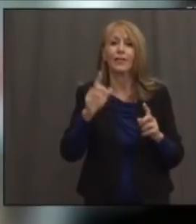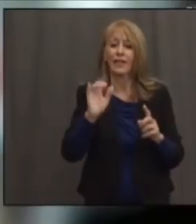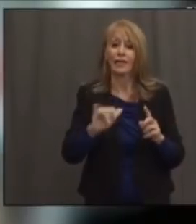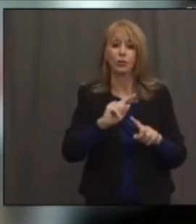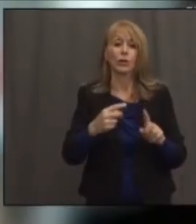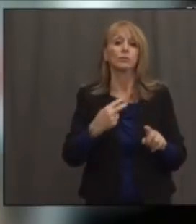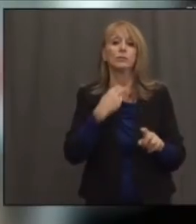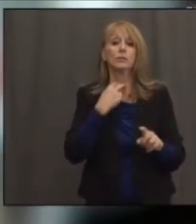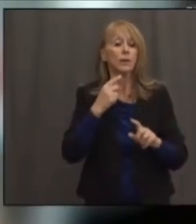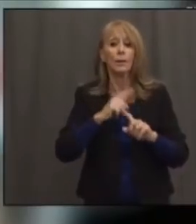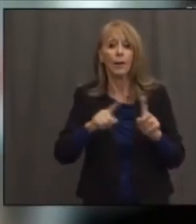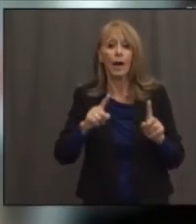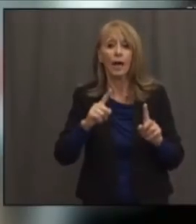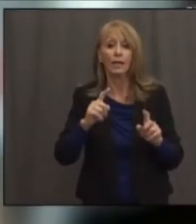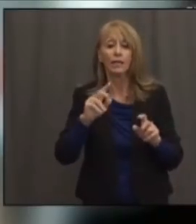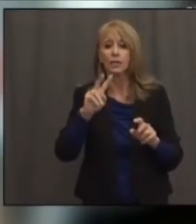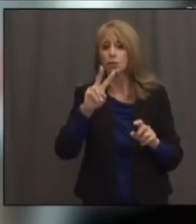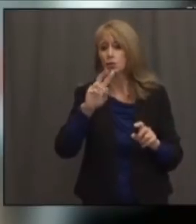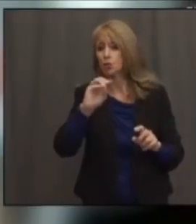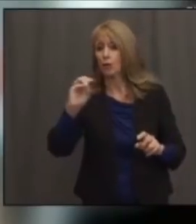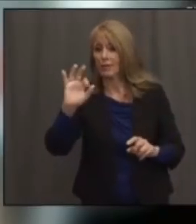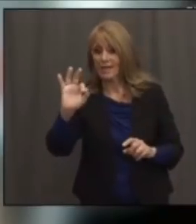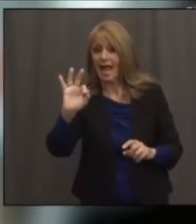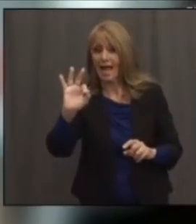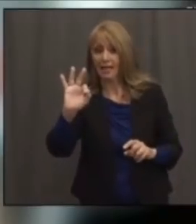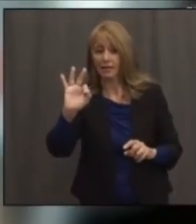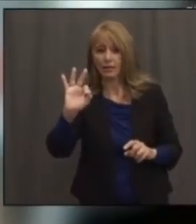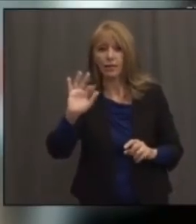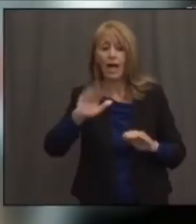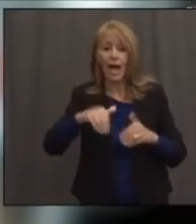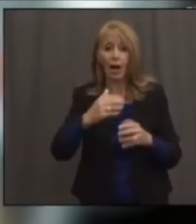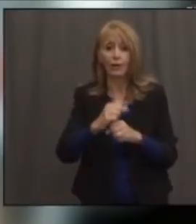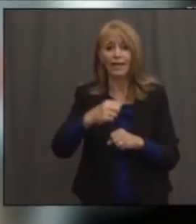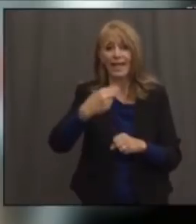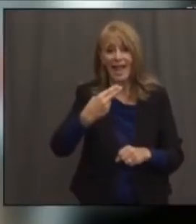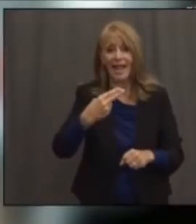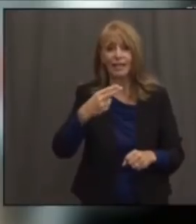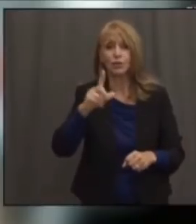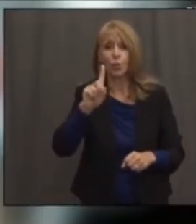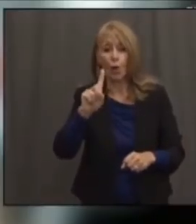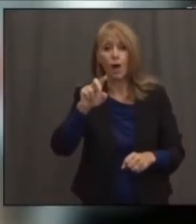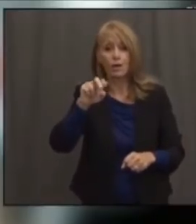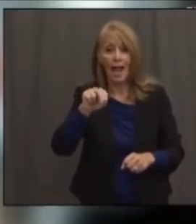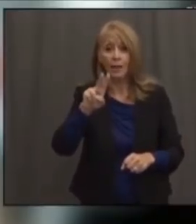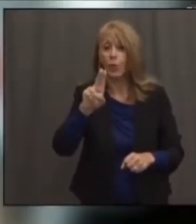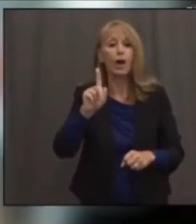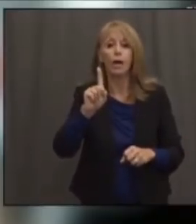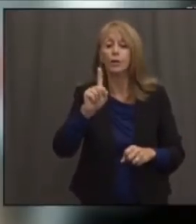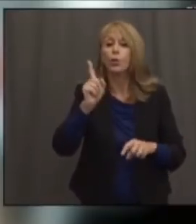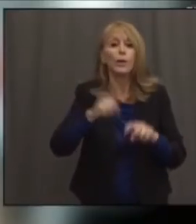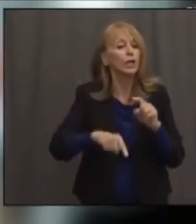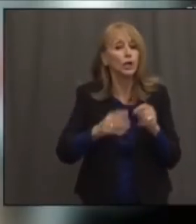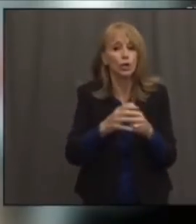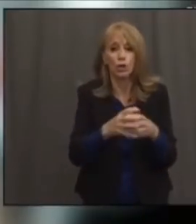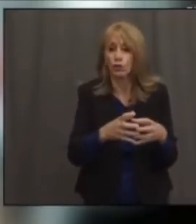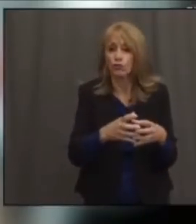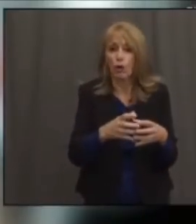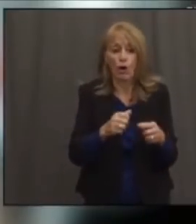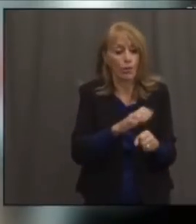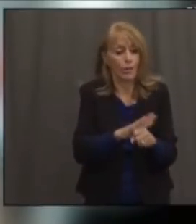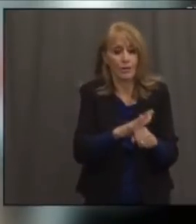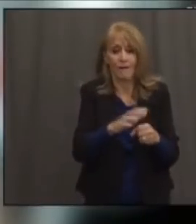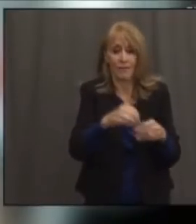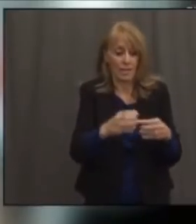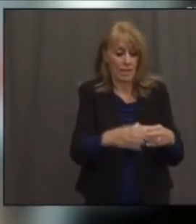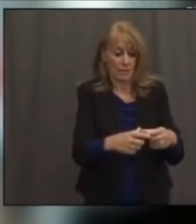stumbling block. And in fact, in 2009, one of our stumbling blocks getting the H1N1 vaccine to scale was that we couldn't grow it with sufficient yield in the cell